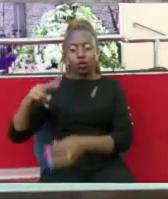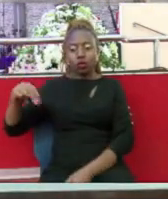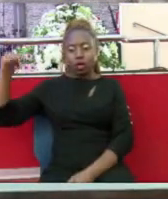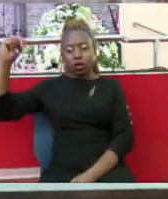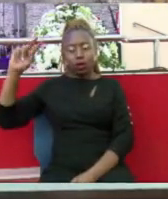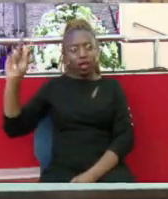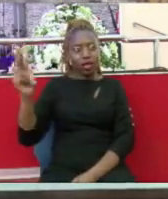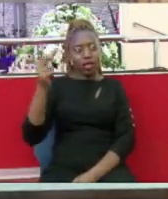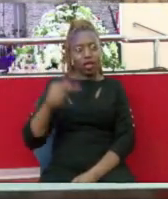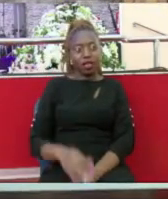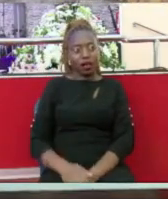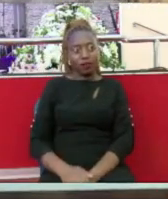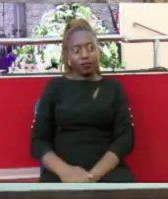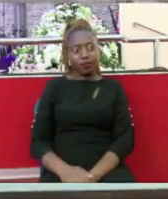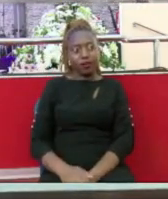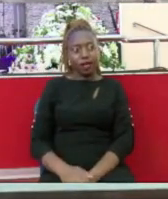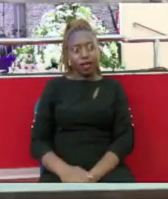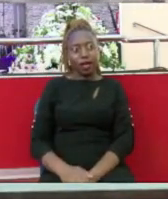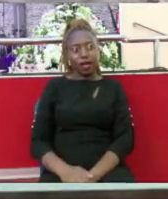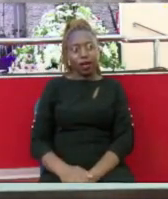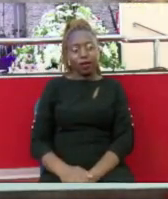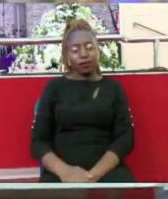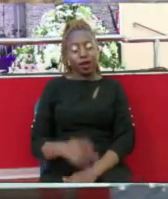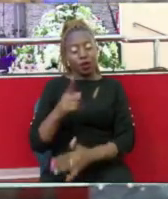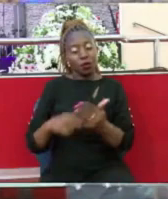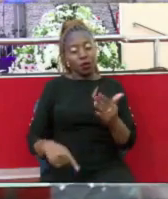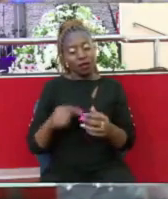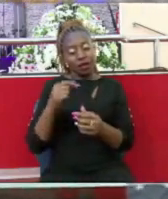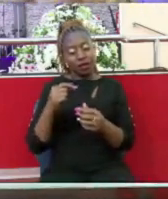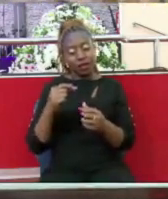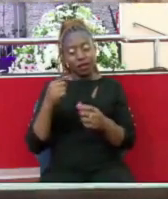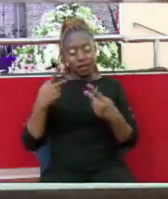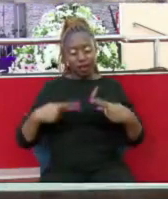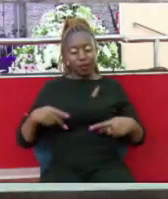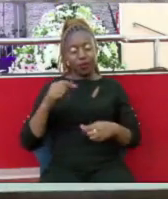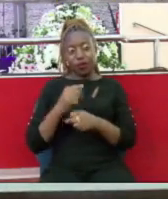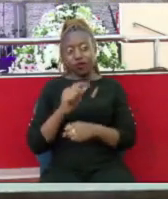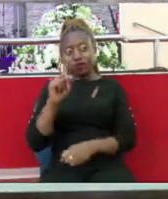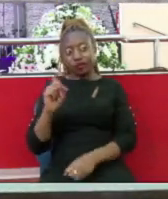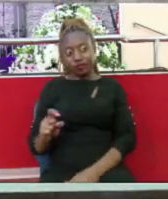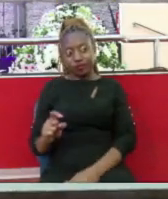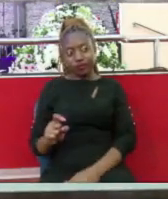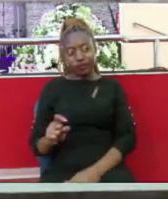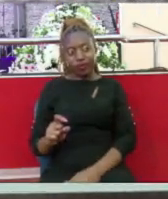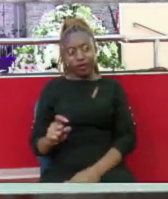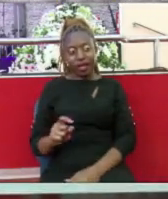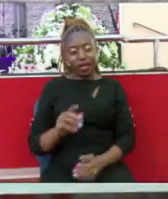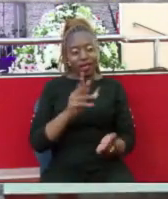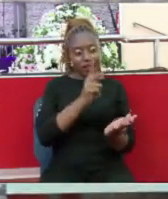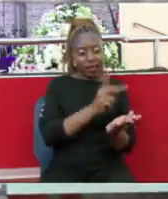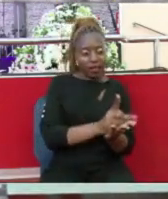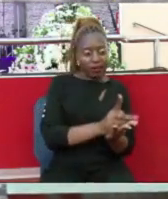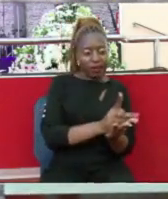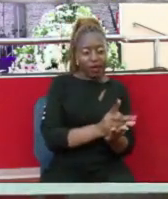did our brothers and sisters in Kenya do? Ndugu zetu wa Kenya walifanya nini? They packed their big cars. Wakaweka magari yao makubwa. Bigger than